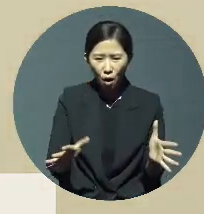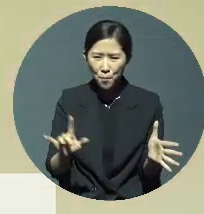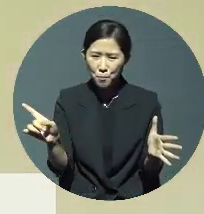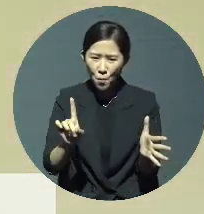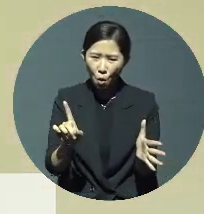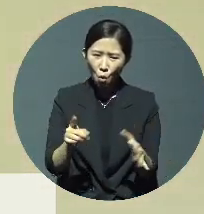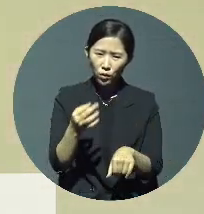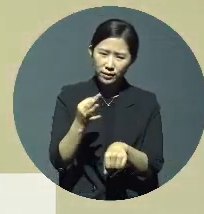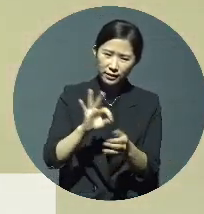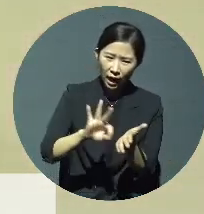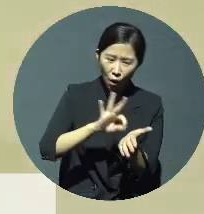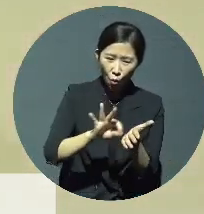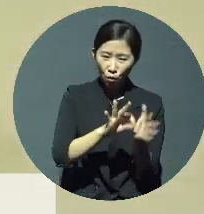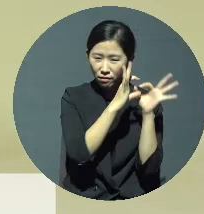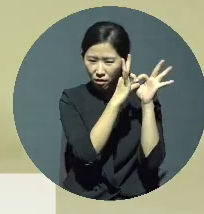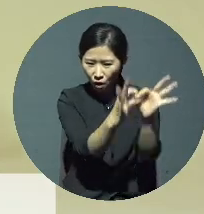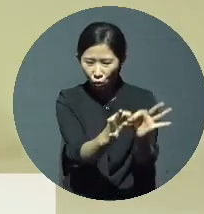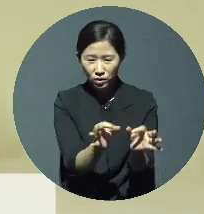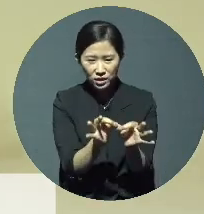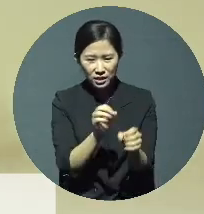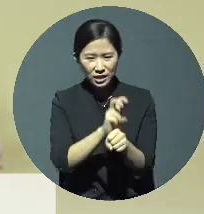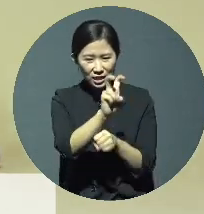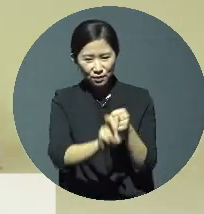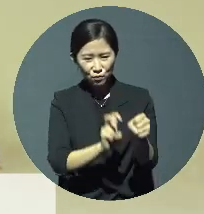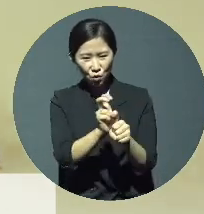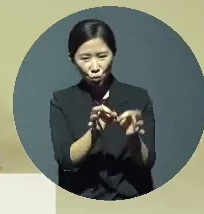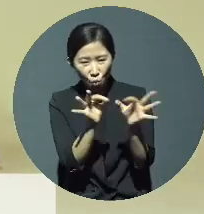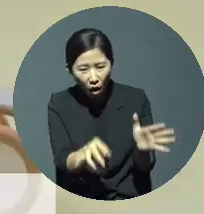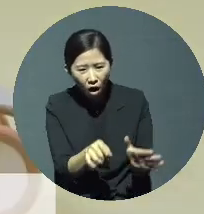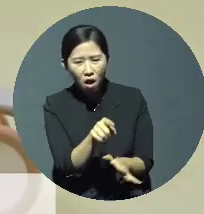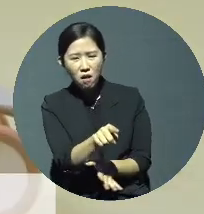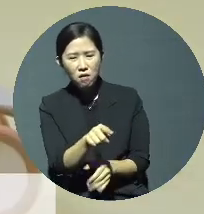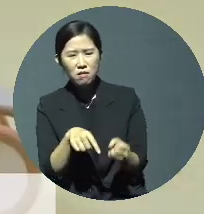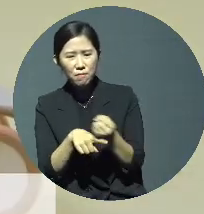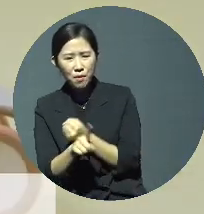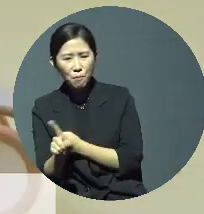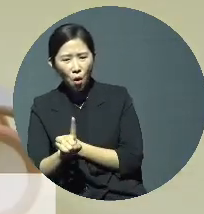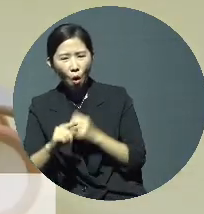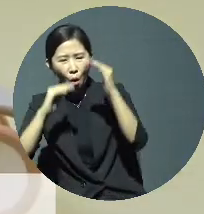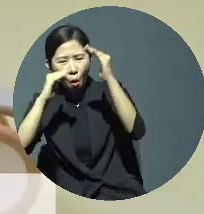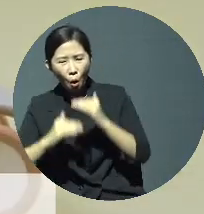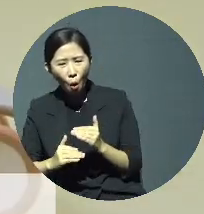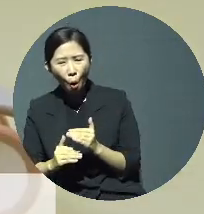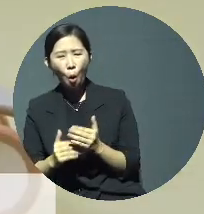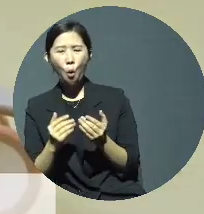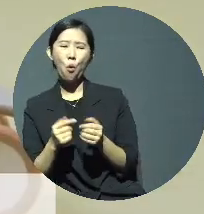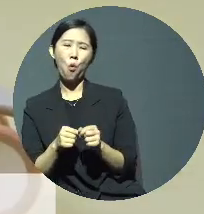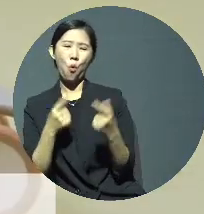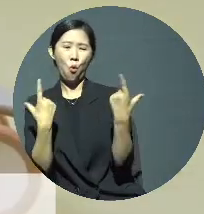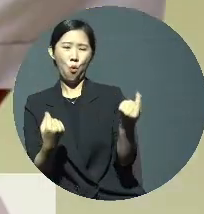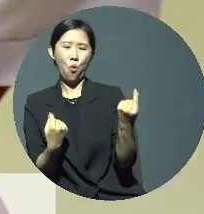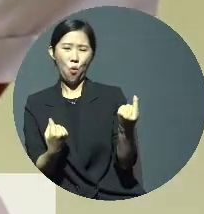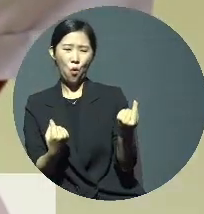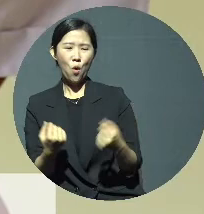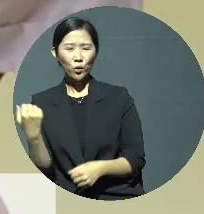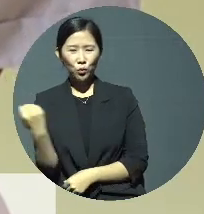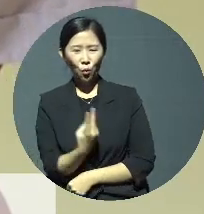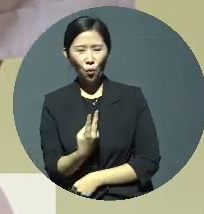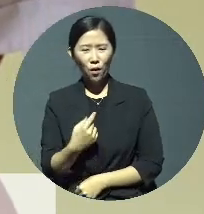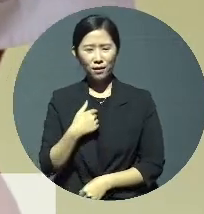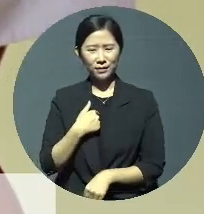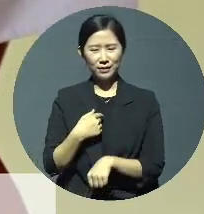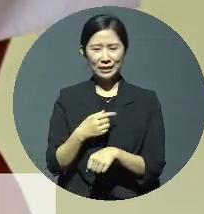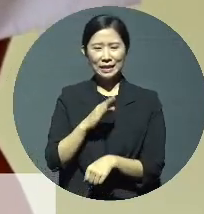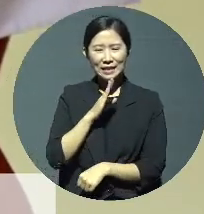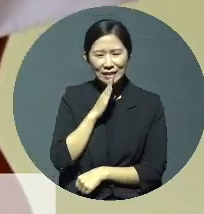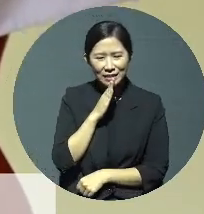if you own something over a sort of 20-year period, the initial energy investment is amortized to be such a small amount over that time that actually the